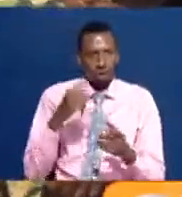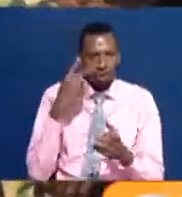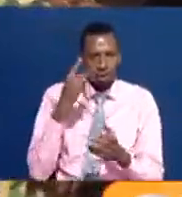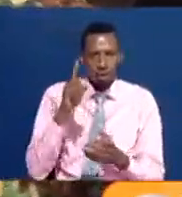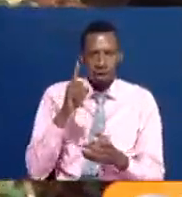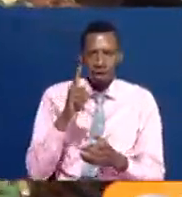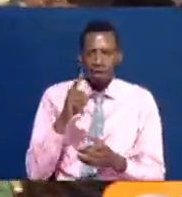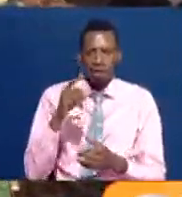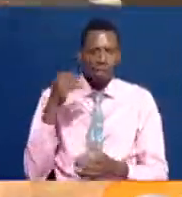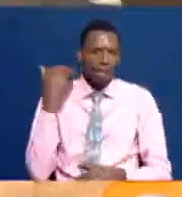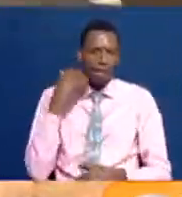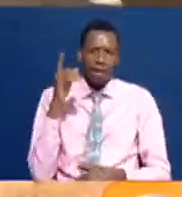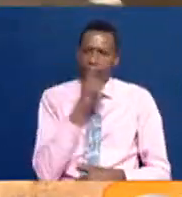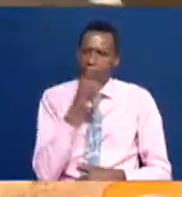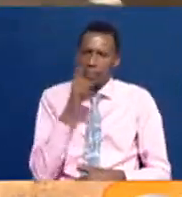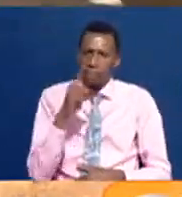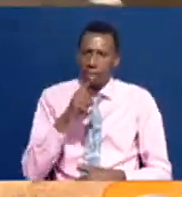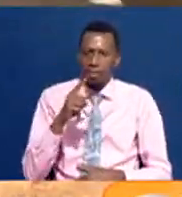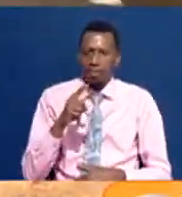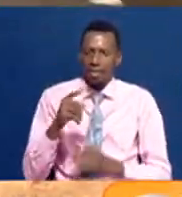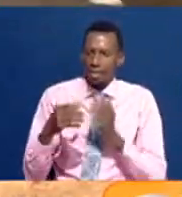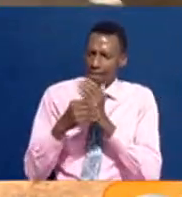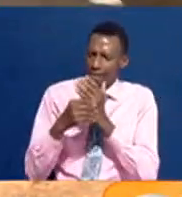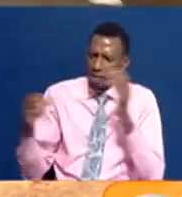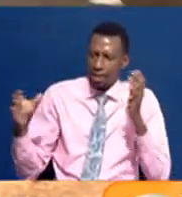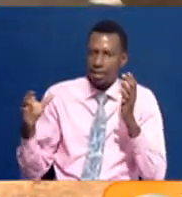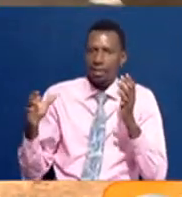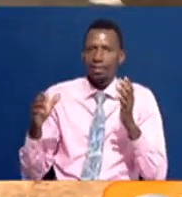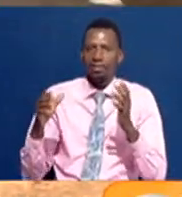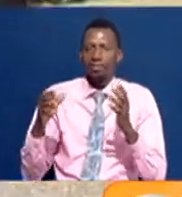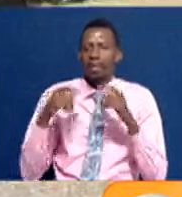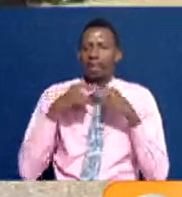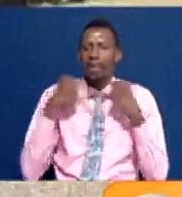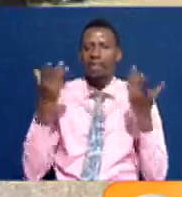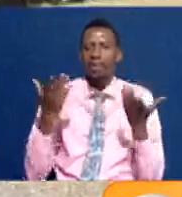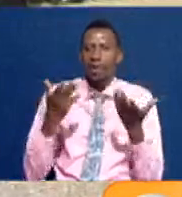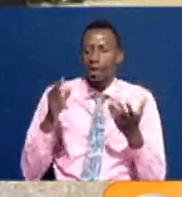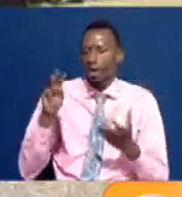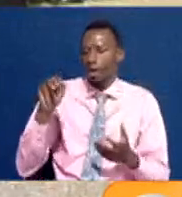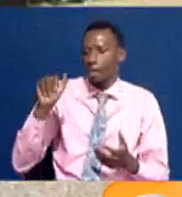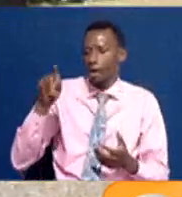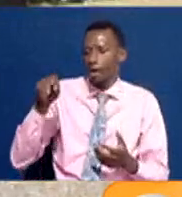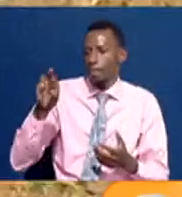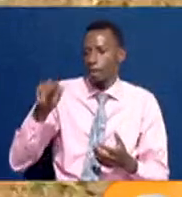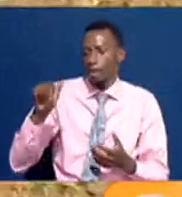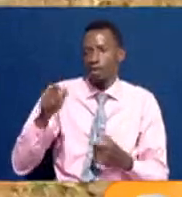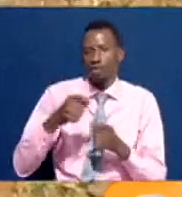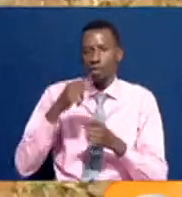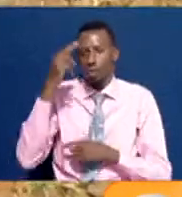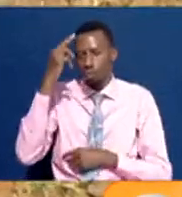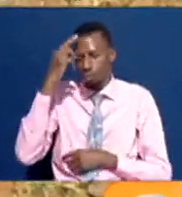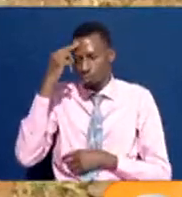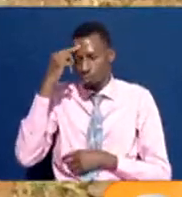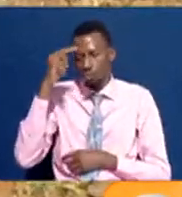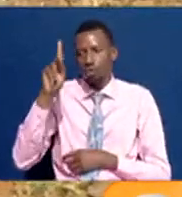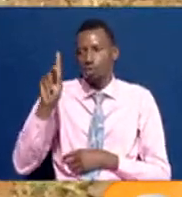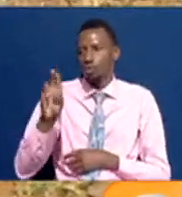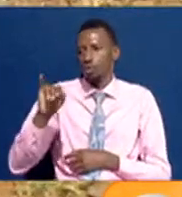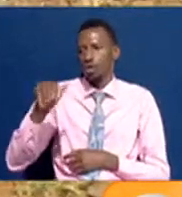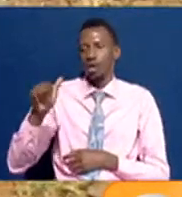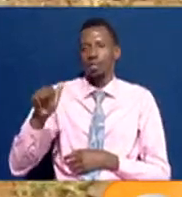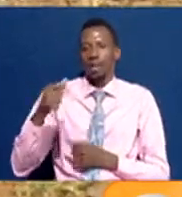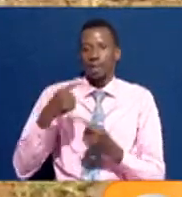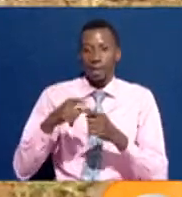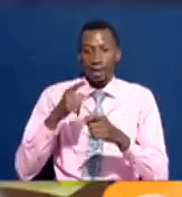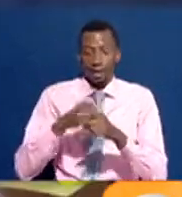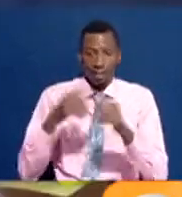hardcore criminals was a known pastor in Mabera, Kuria West constituency, yet had a more sinister job after dark. According